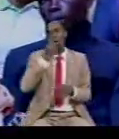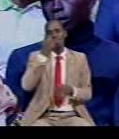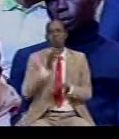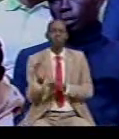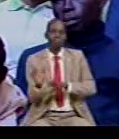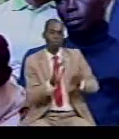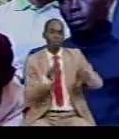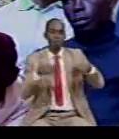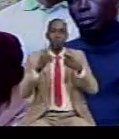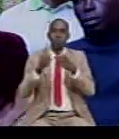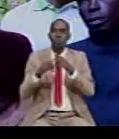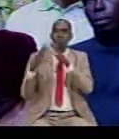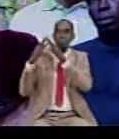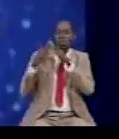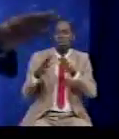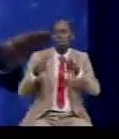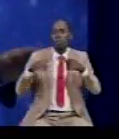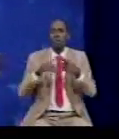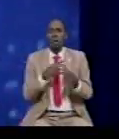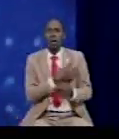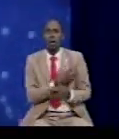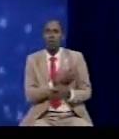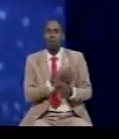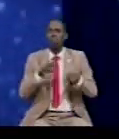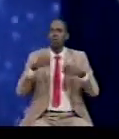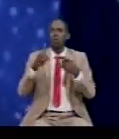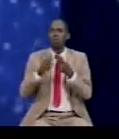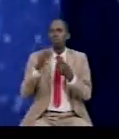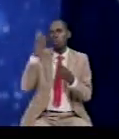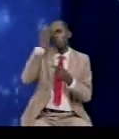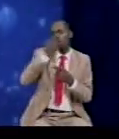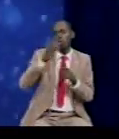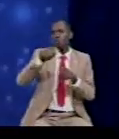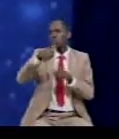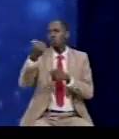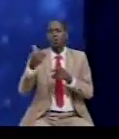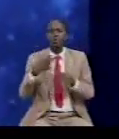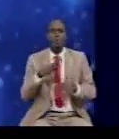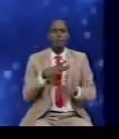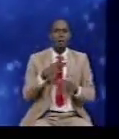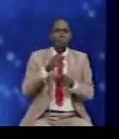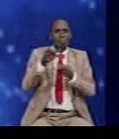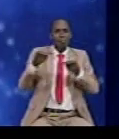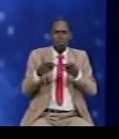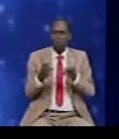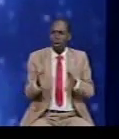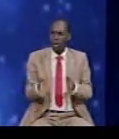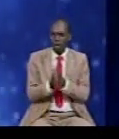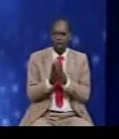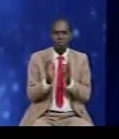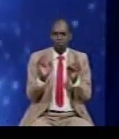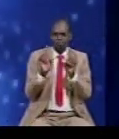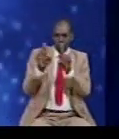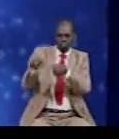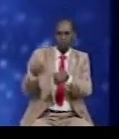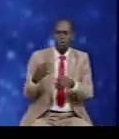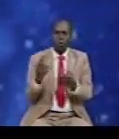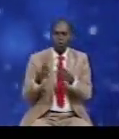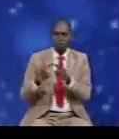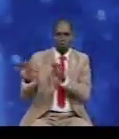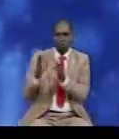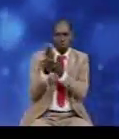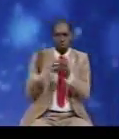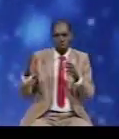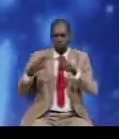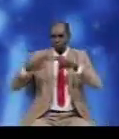to Canada and we go to Europe. We go to all those places and we say, here, we come. We're making some research.